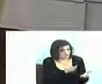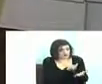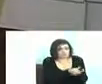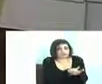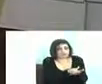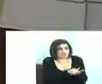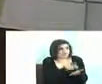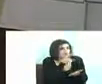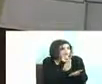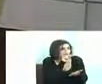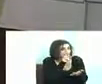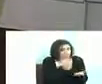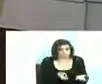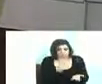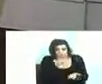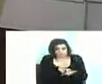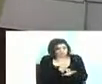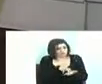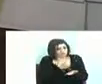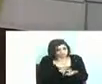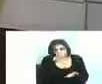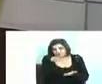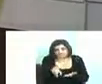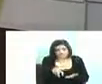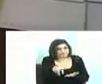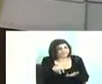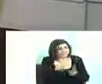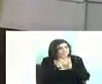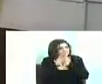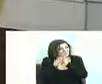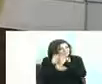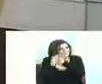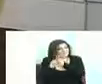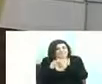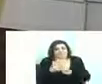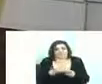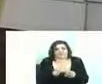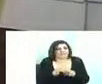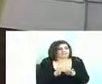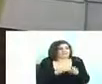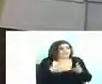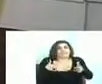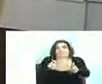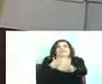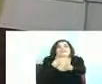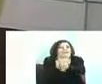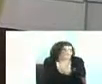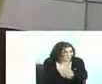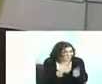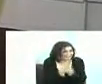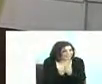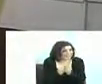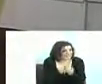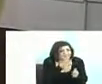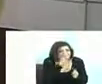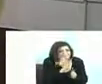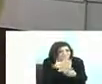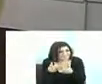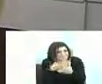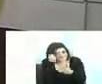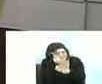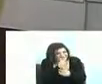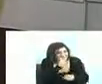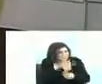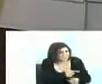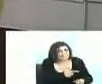ducky rights itself up and hops the curve and then runs to race to catch up with all the others. I pick up my gym bag and I'm about